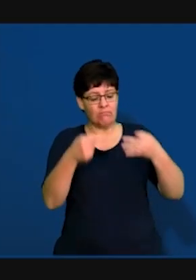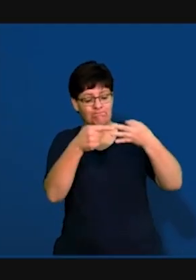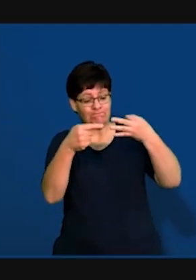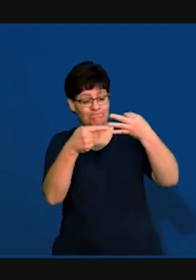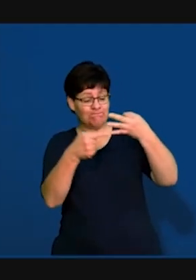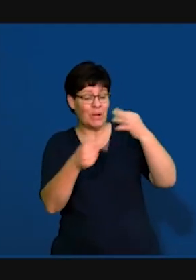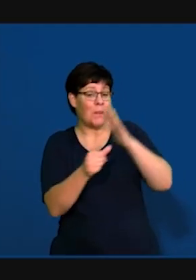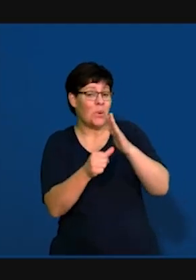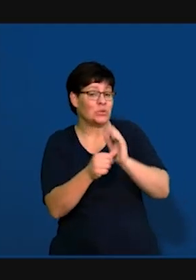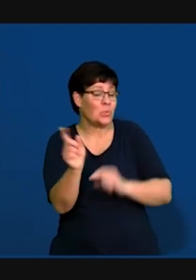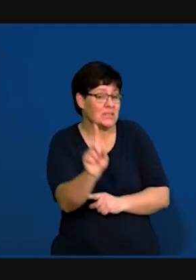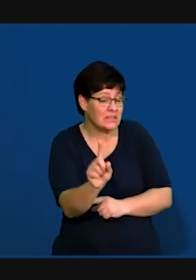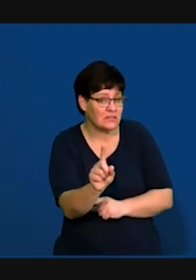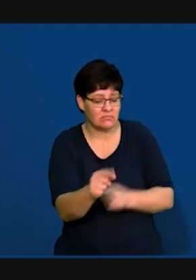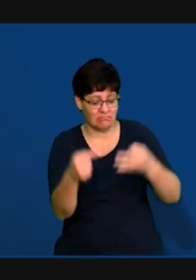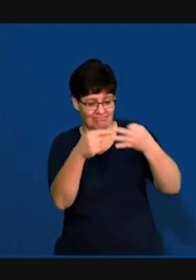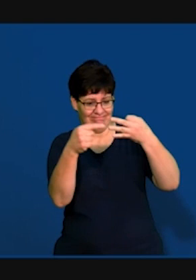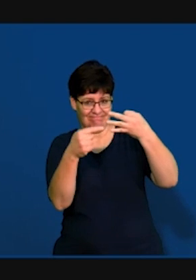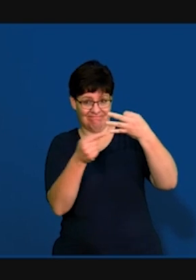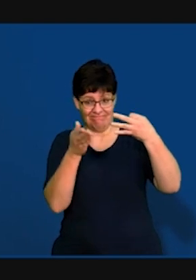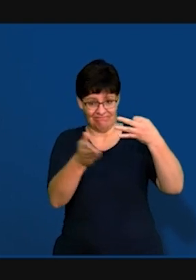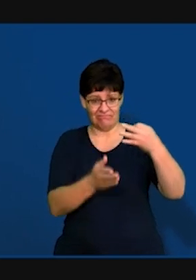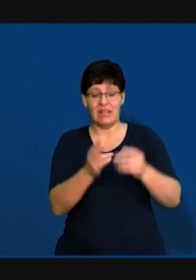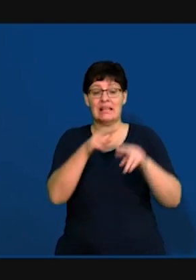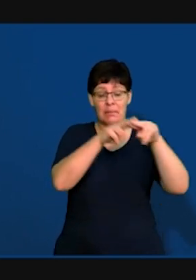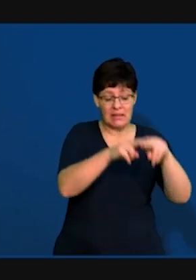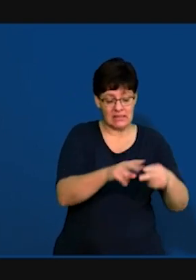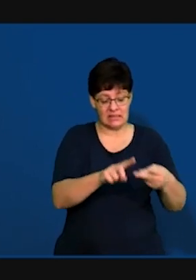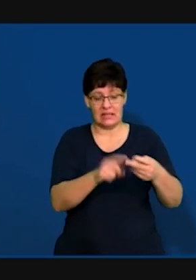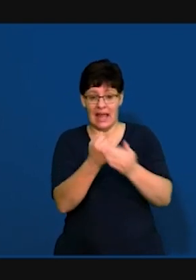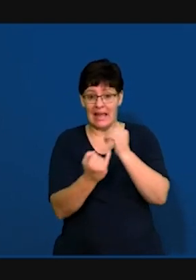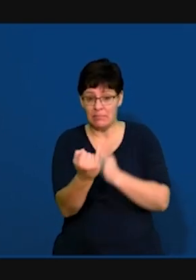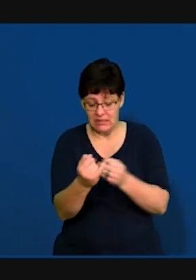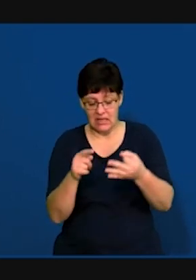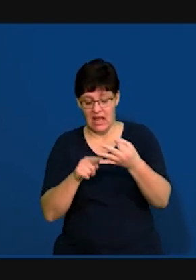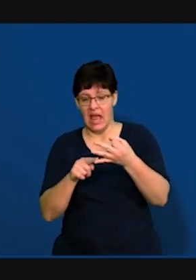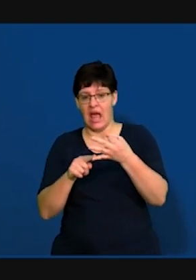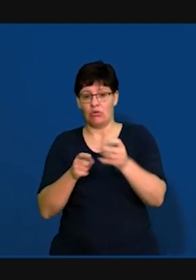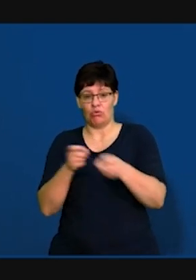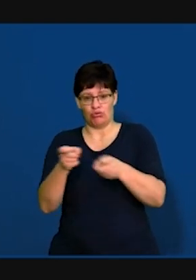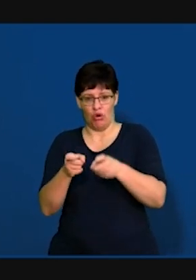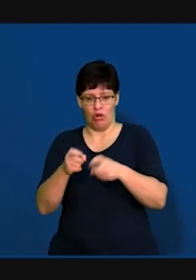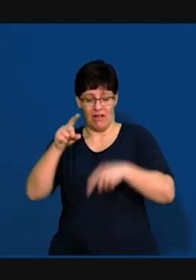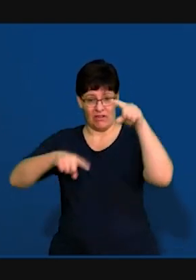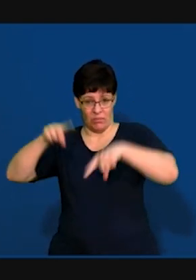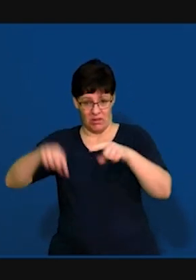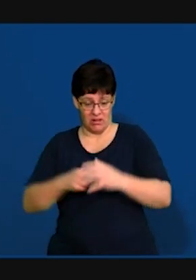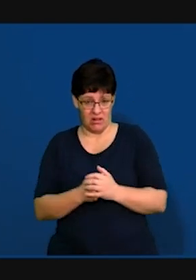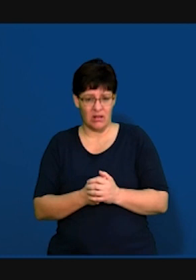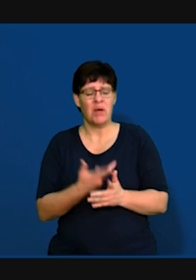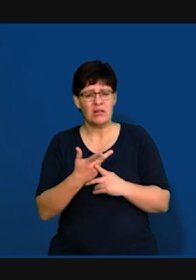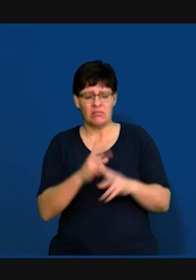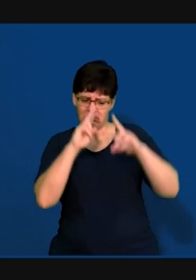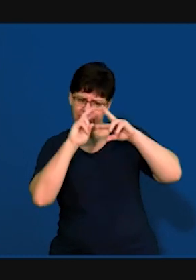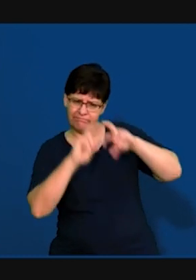important are those 3, which is the independent, dependent, and the control variable. Also remember to polish up on the